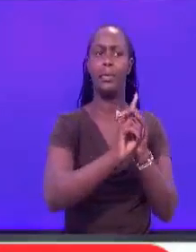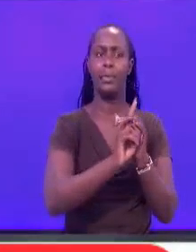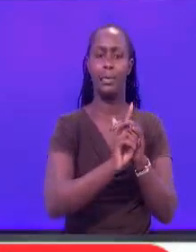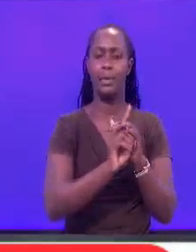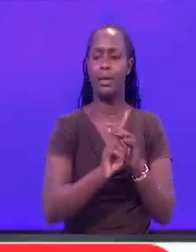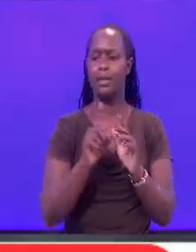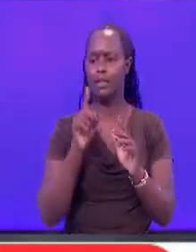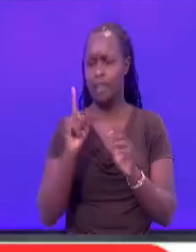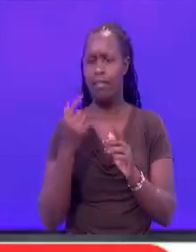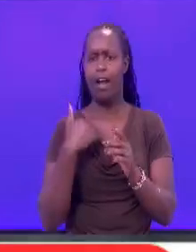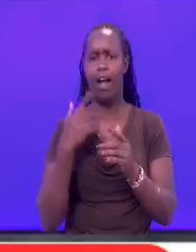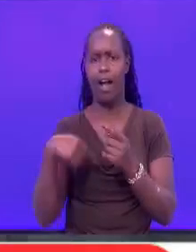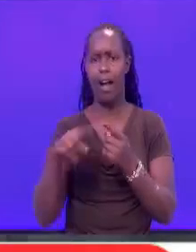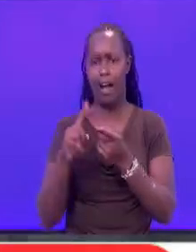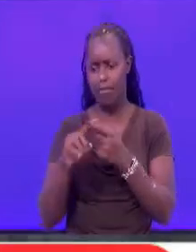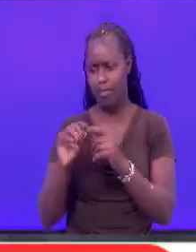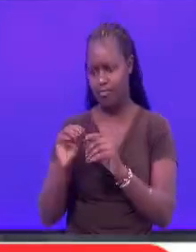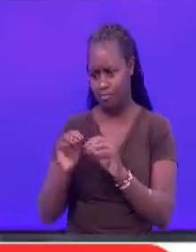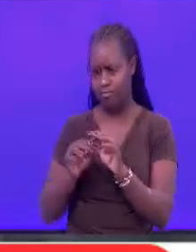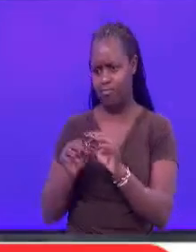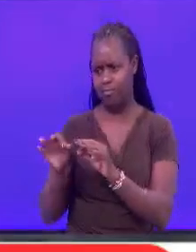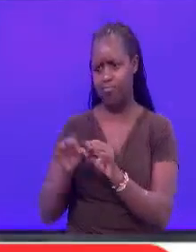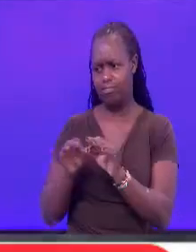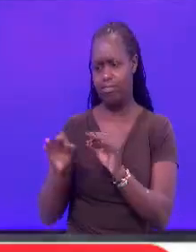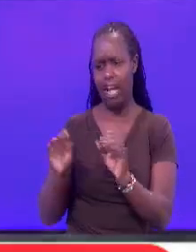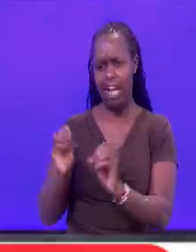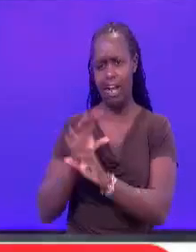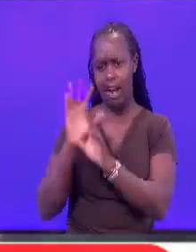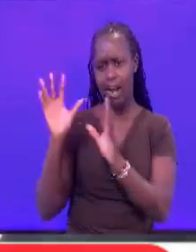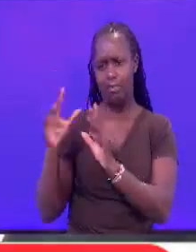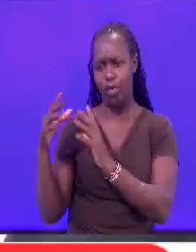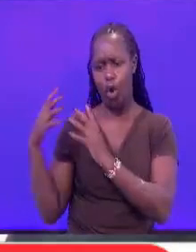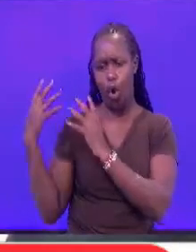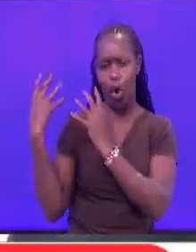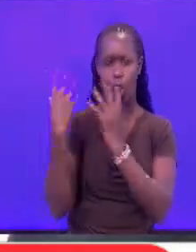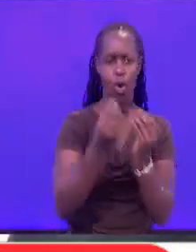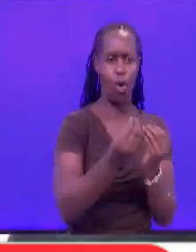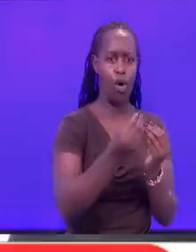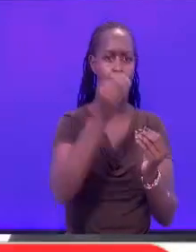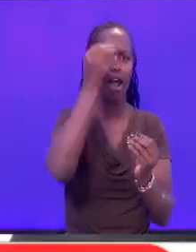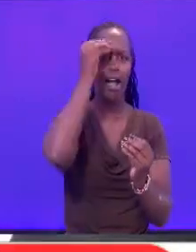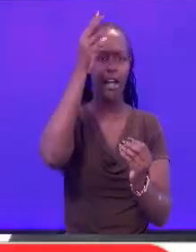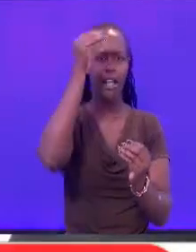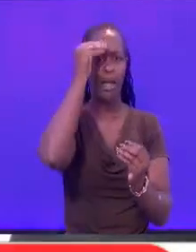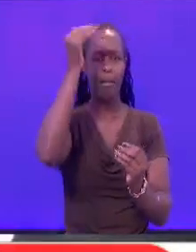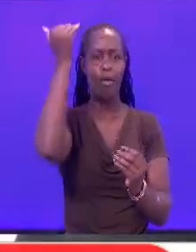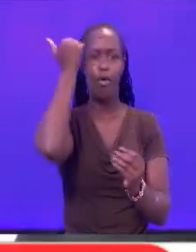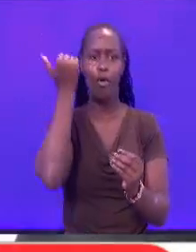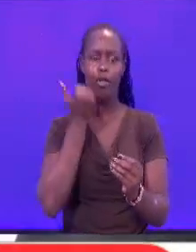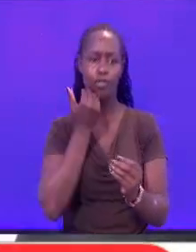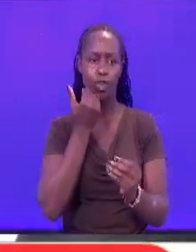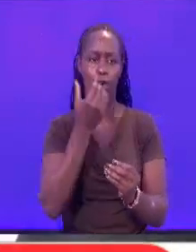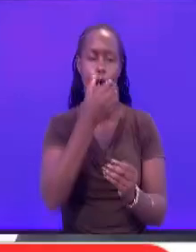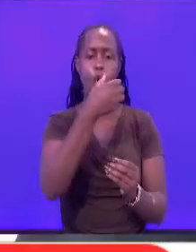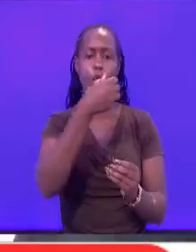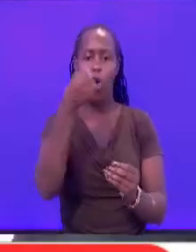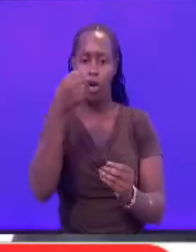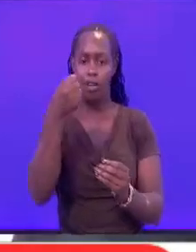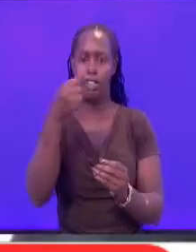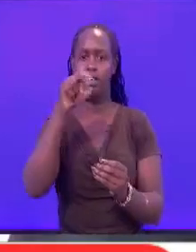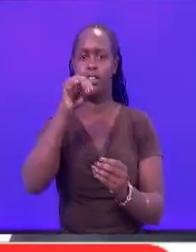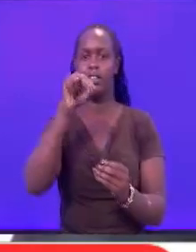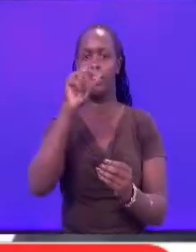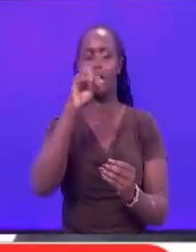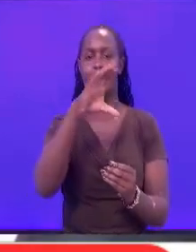ameundwa properly. Aelekee mahakama huko Kiambu, asimamishe report ya NADCO, na